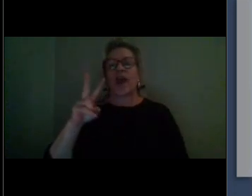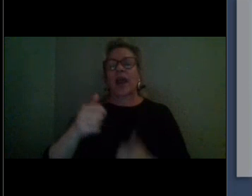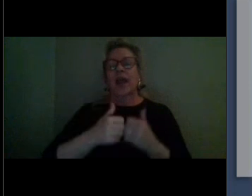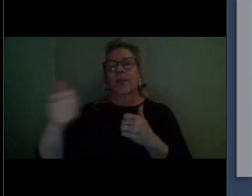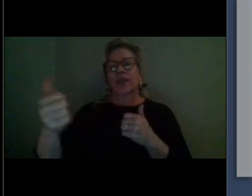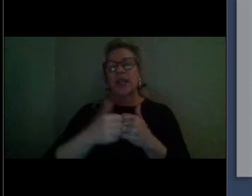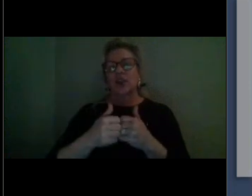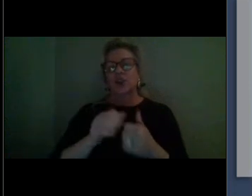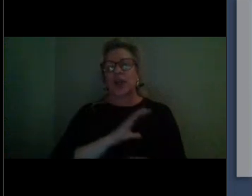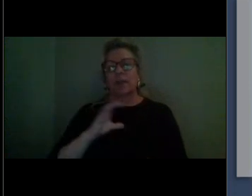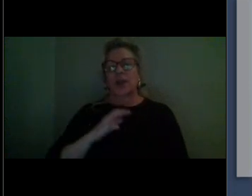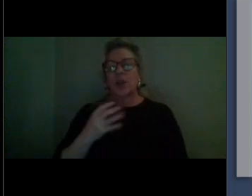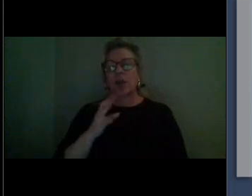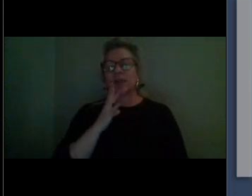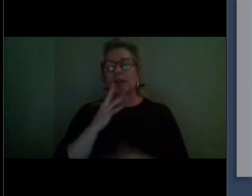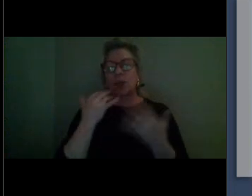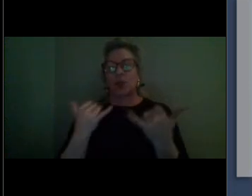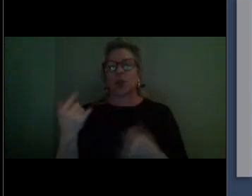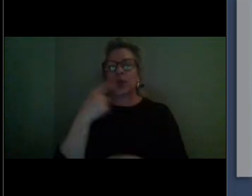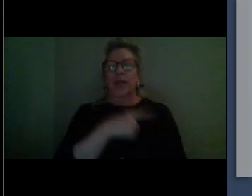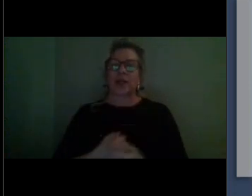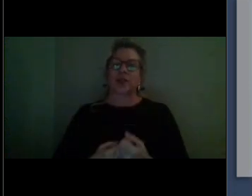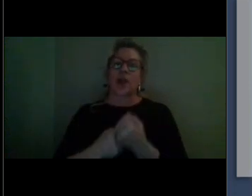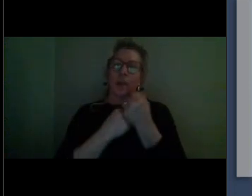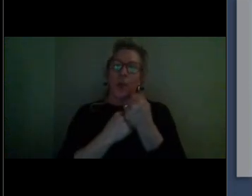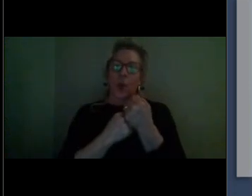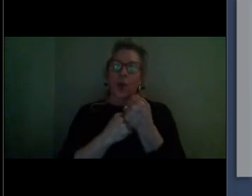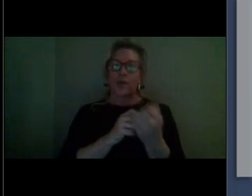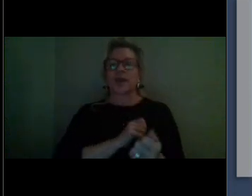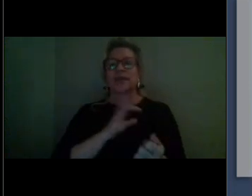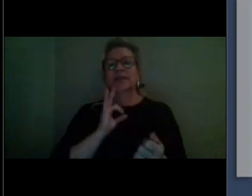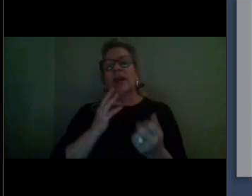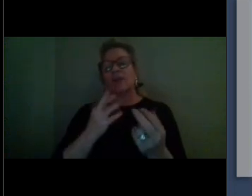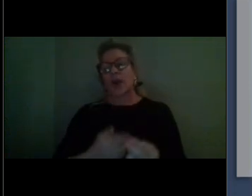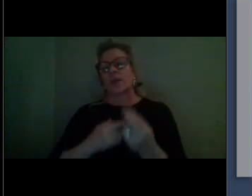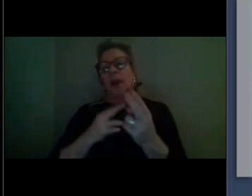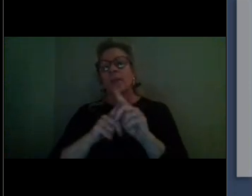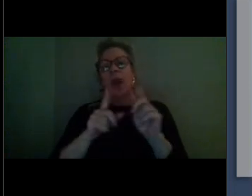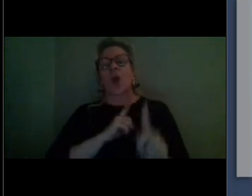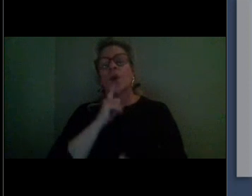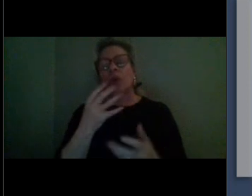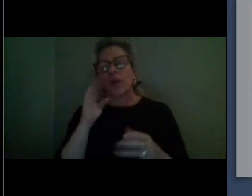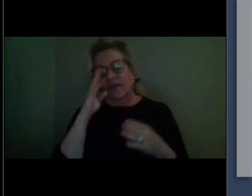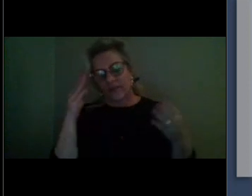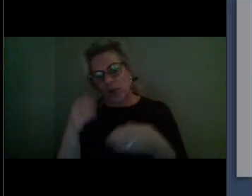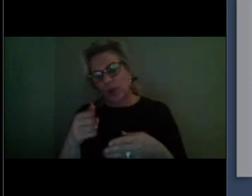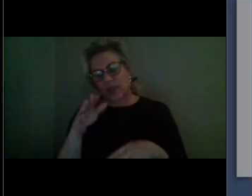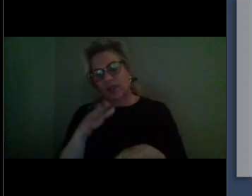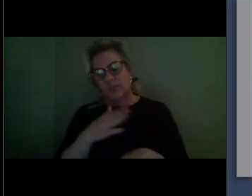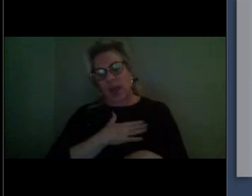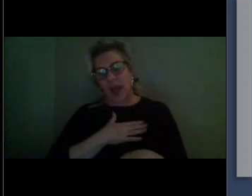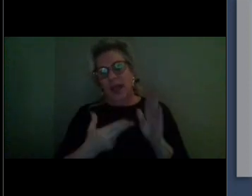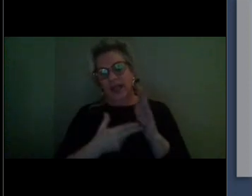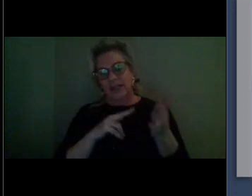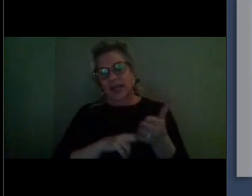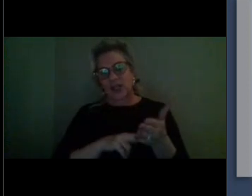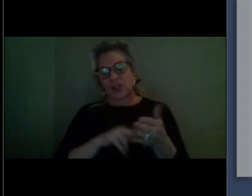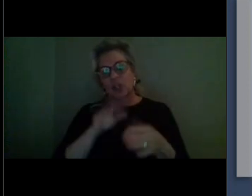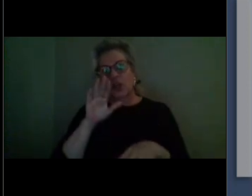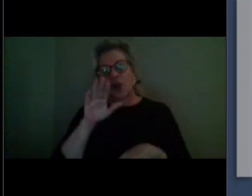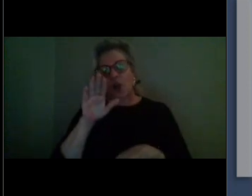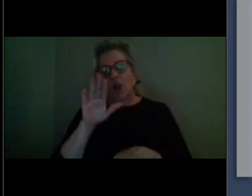and I'd like to speak today in support on behalf of the staff recommendations, but I really want to focus my attention on commending the